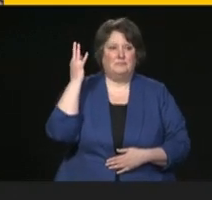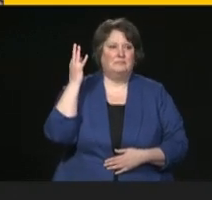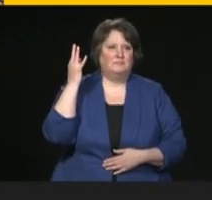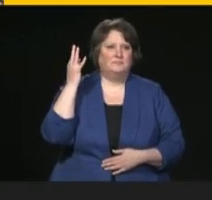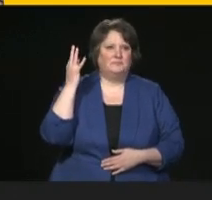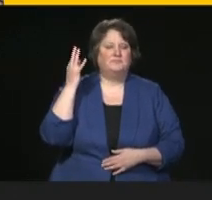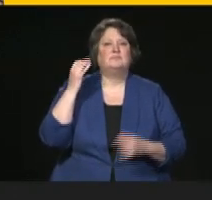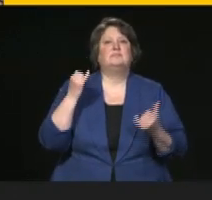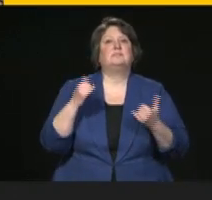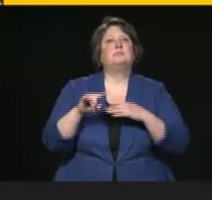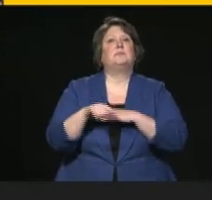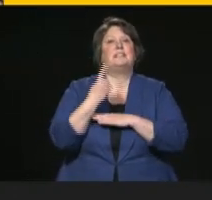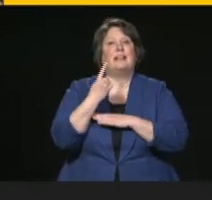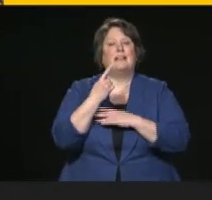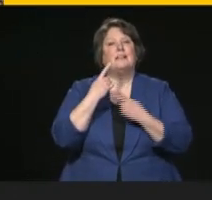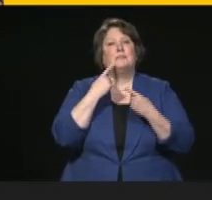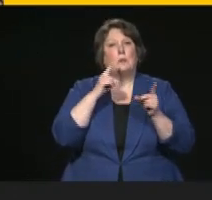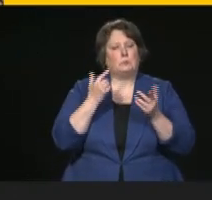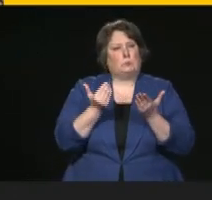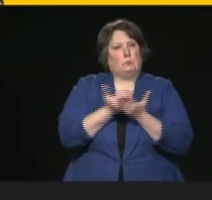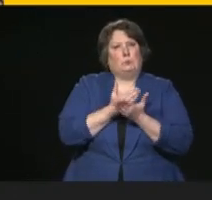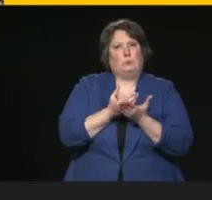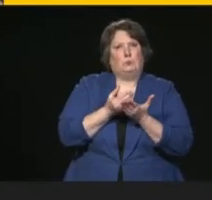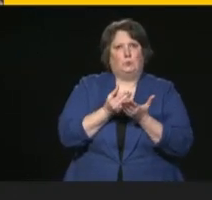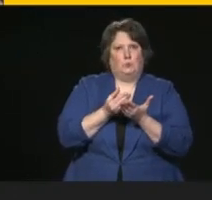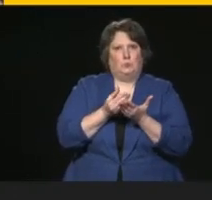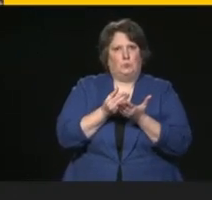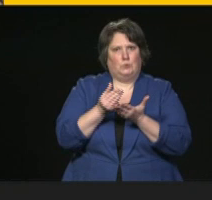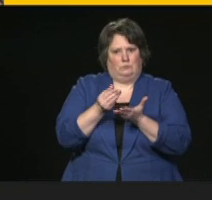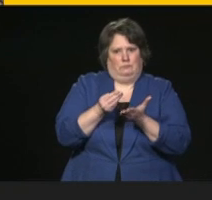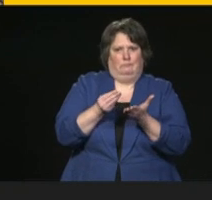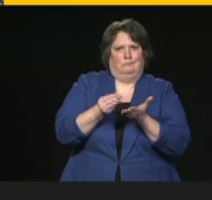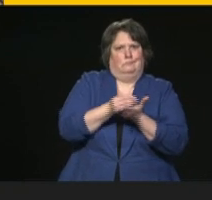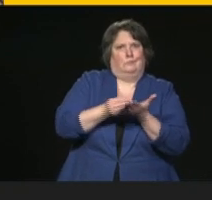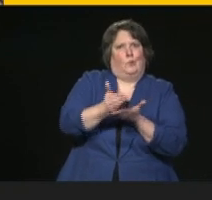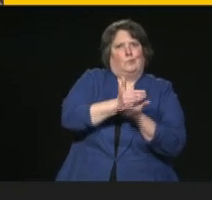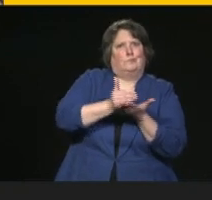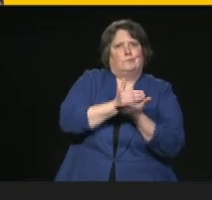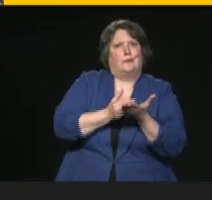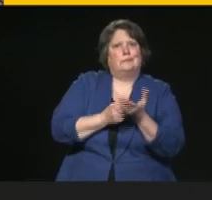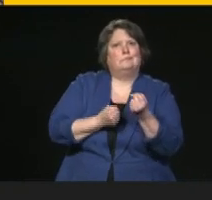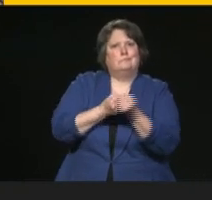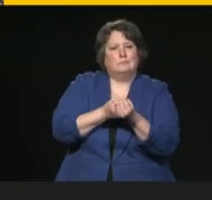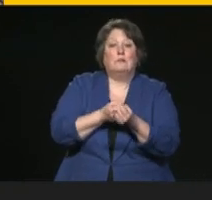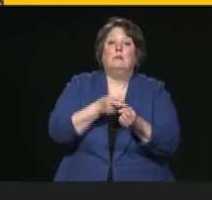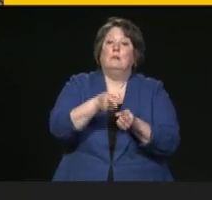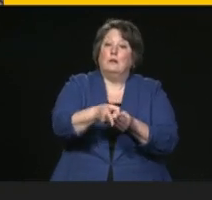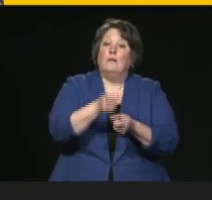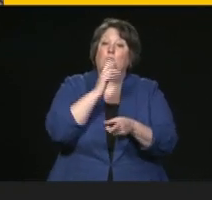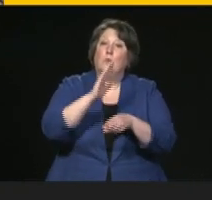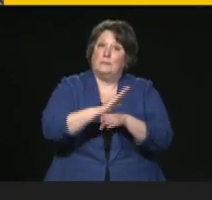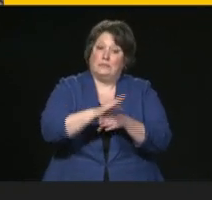75% pour les petites et moyennes entreprises éligibles. For qualifying businesses for up to 3 months,